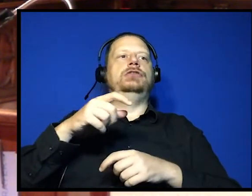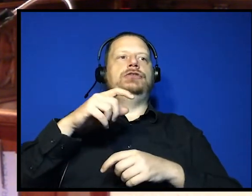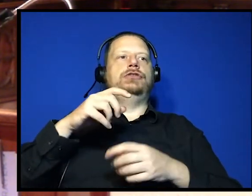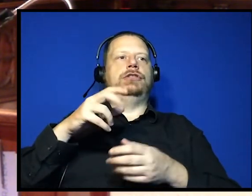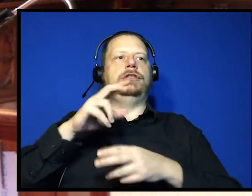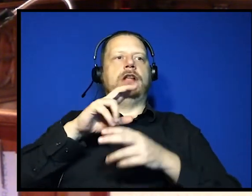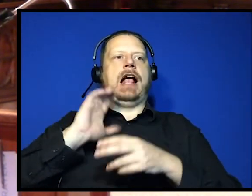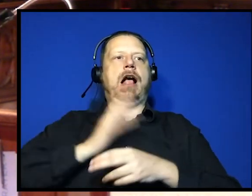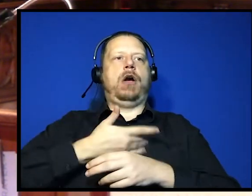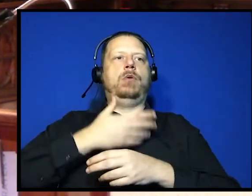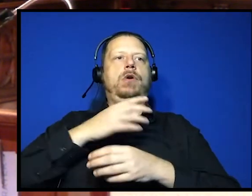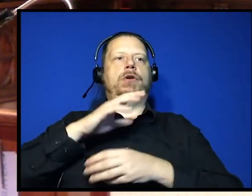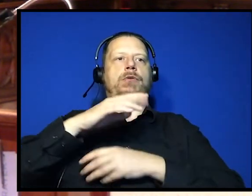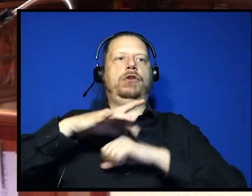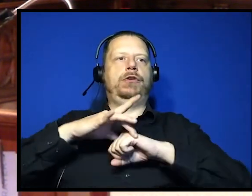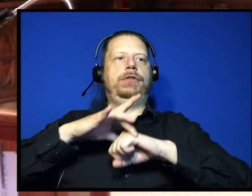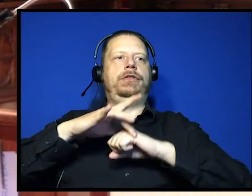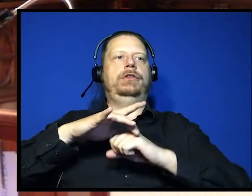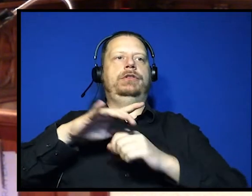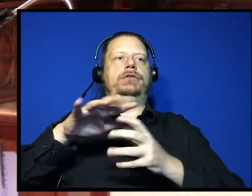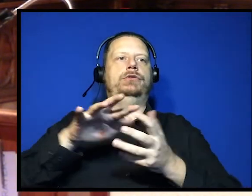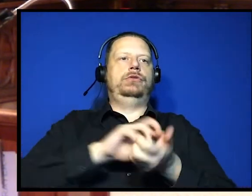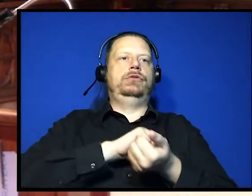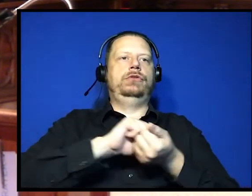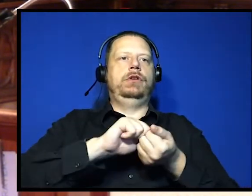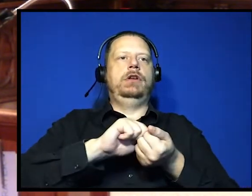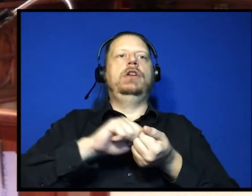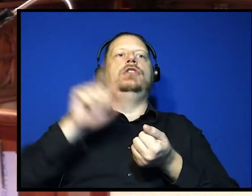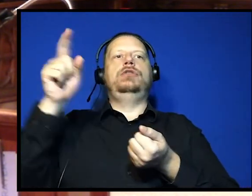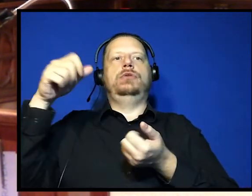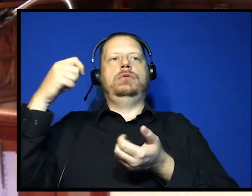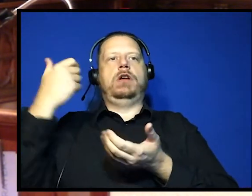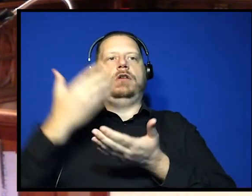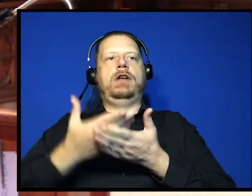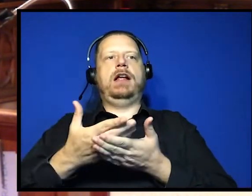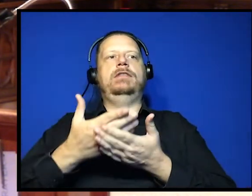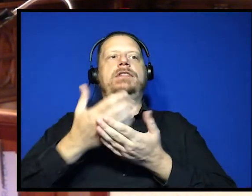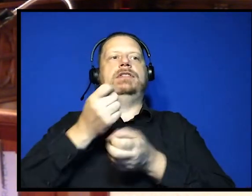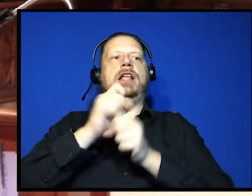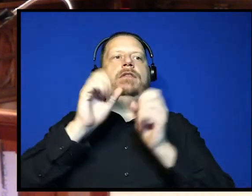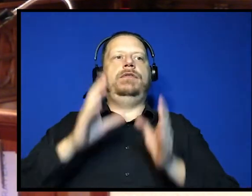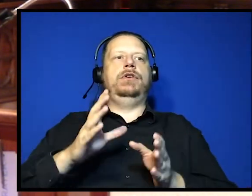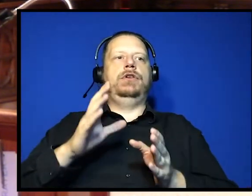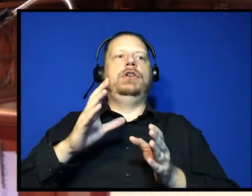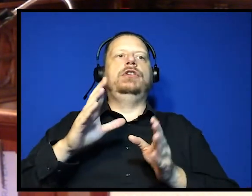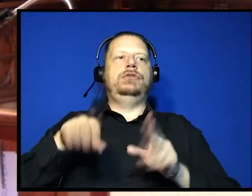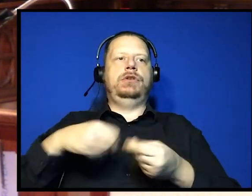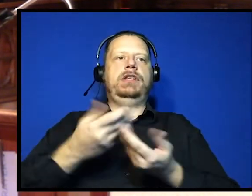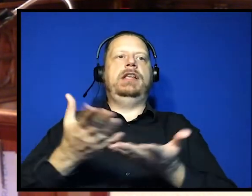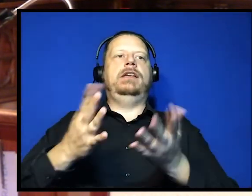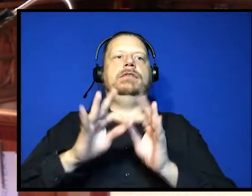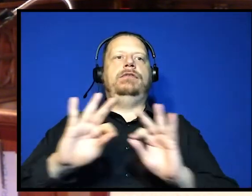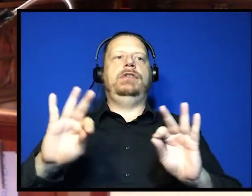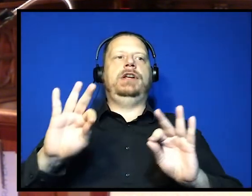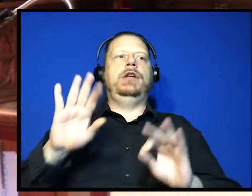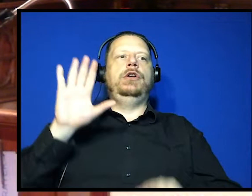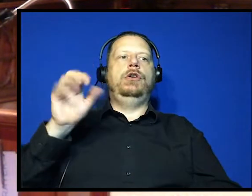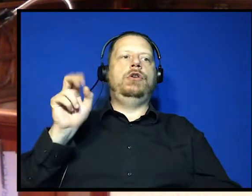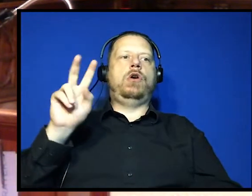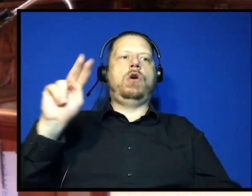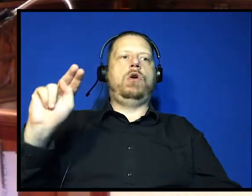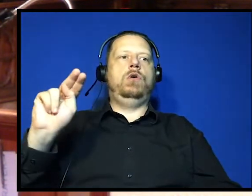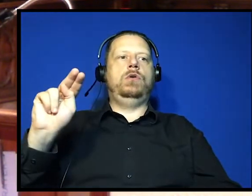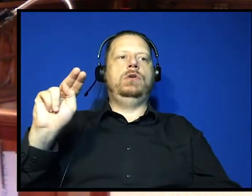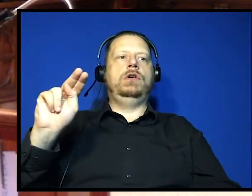universe, you came, O Savior, to set free your own